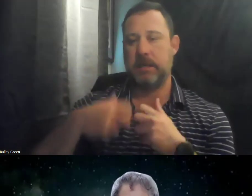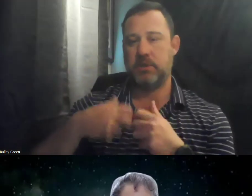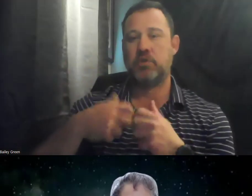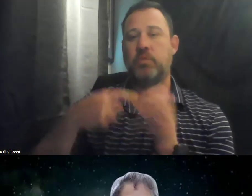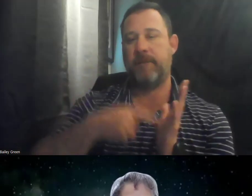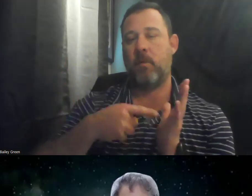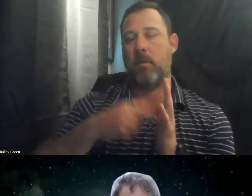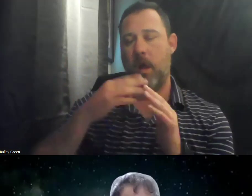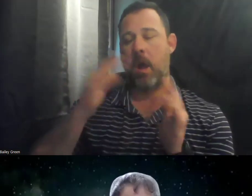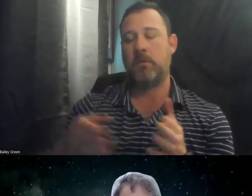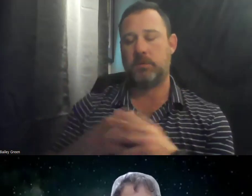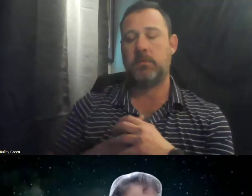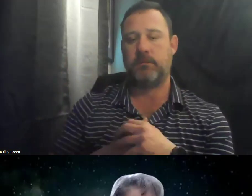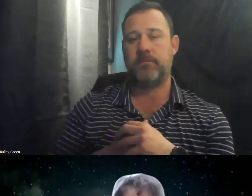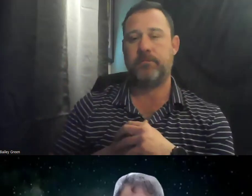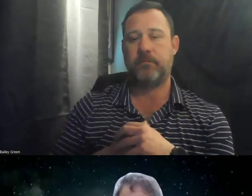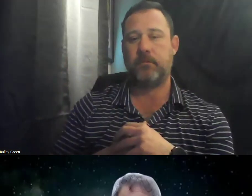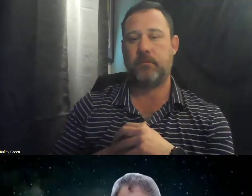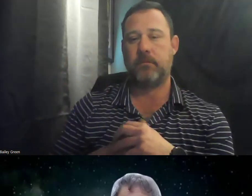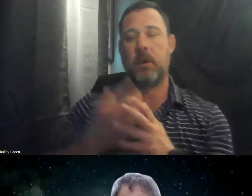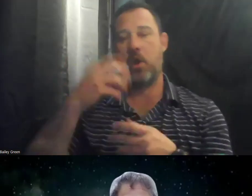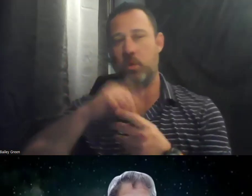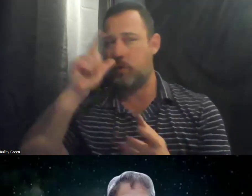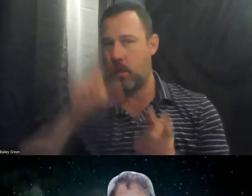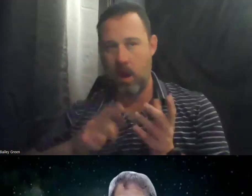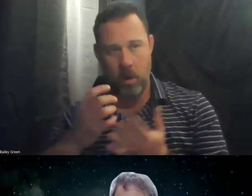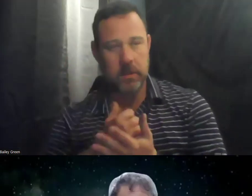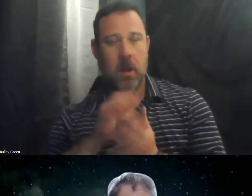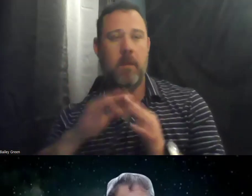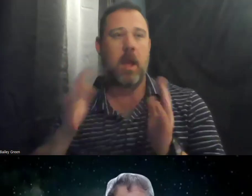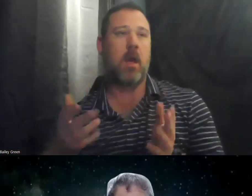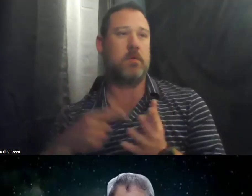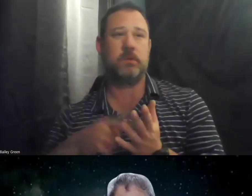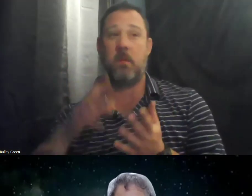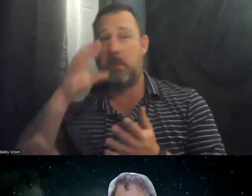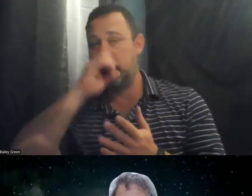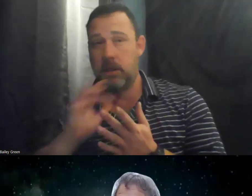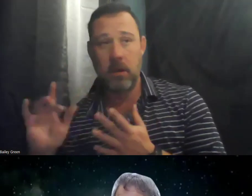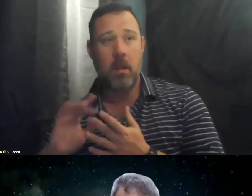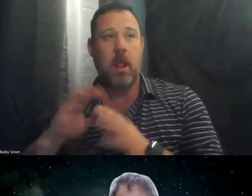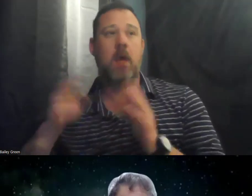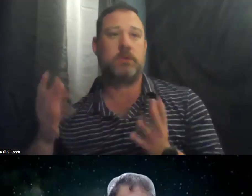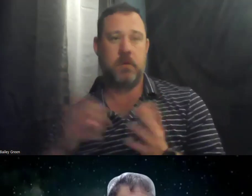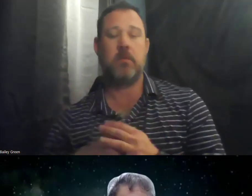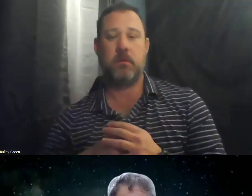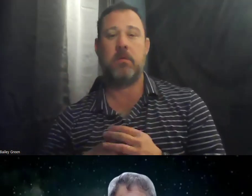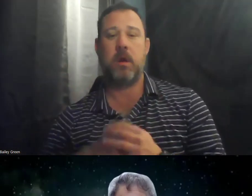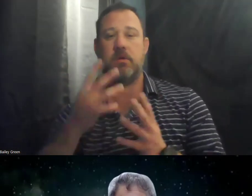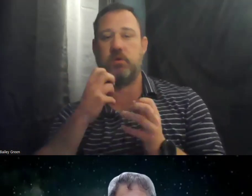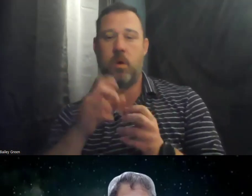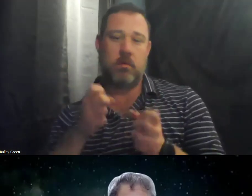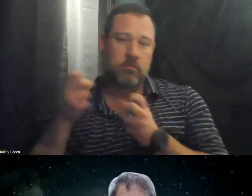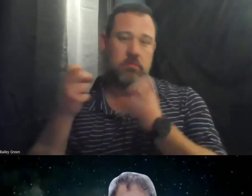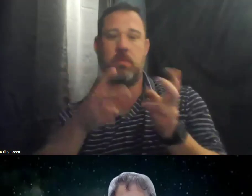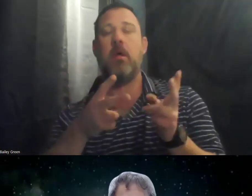affordable housing. That includes low-income housing, missing middle housing. So I just want to put that plug